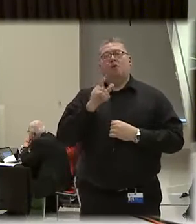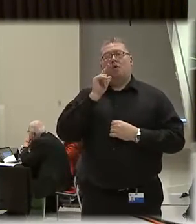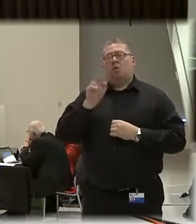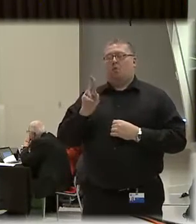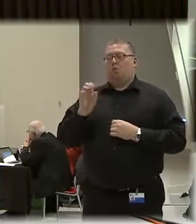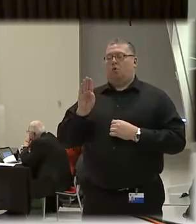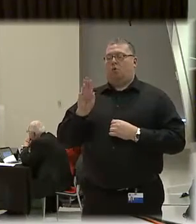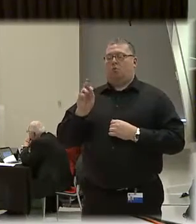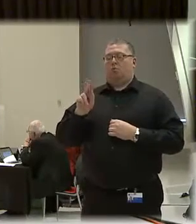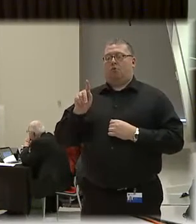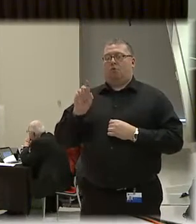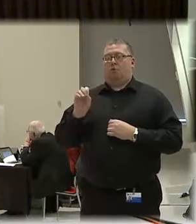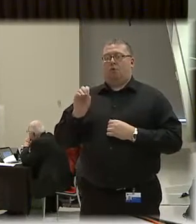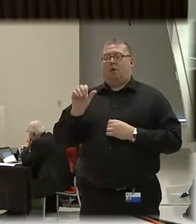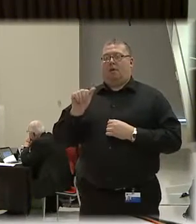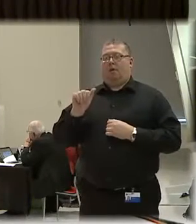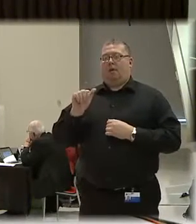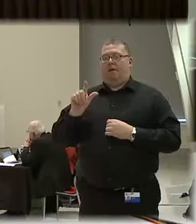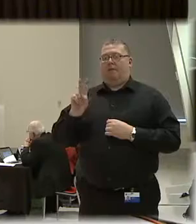Roberto Villasenor.